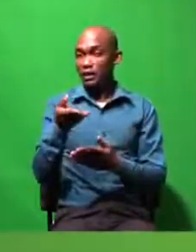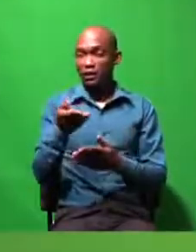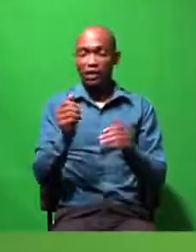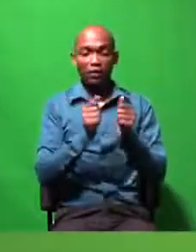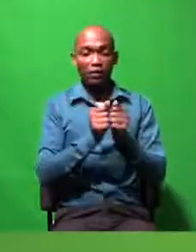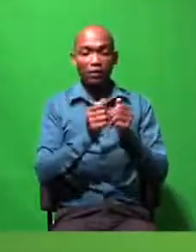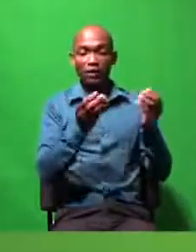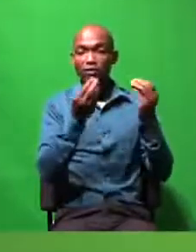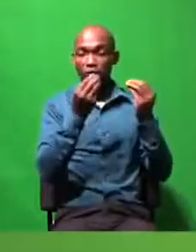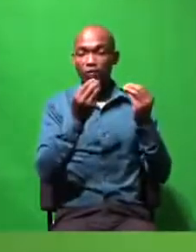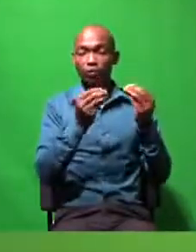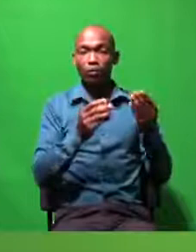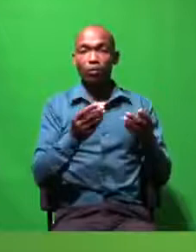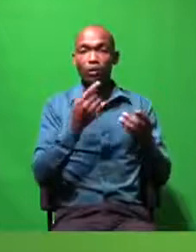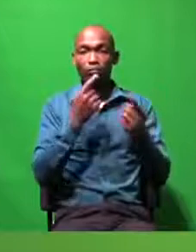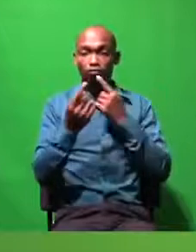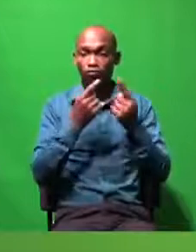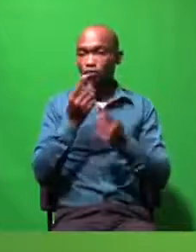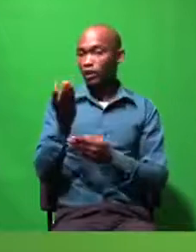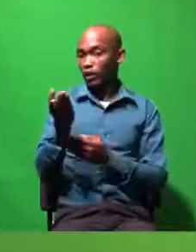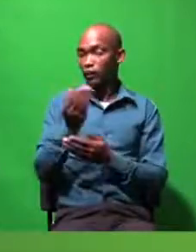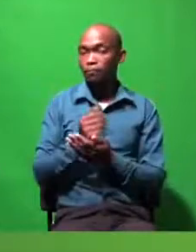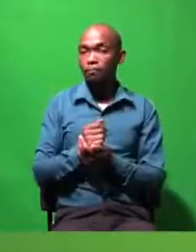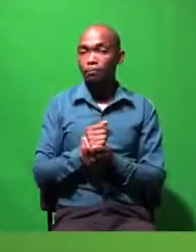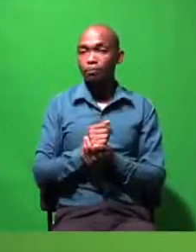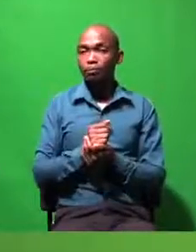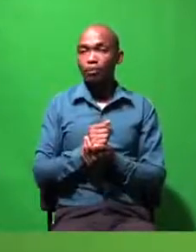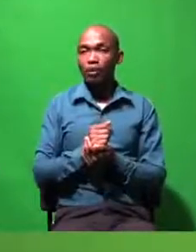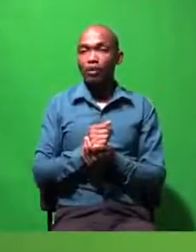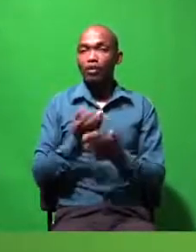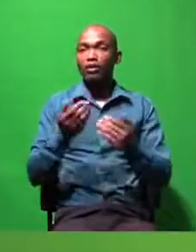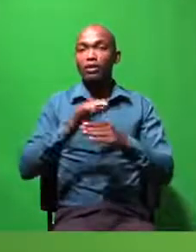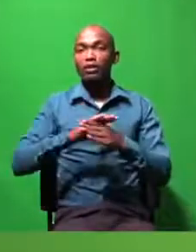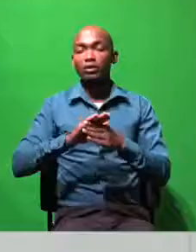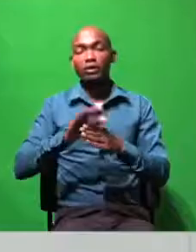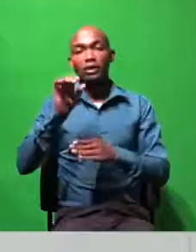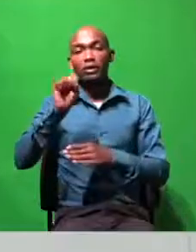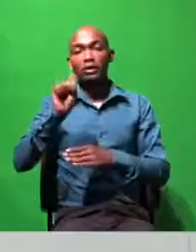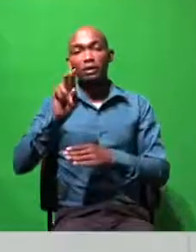the previous, either using supplemental,